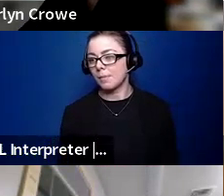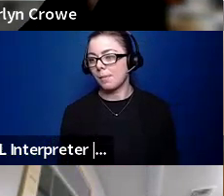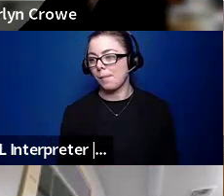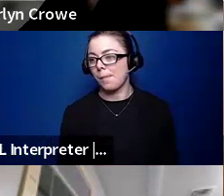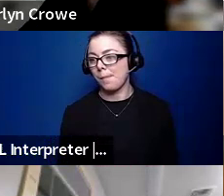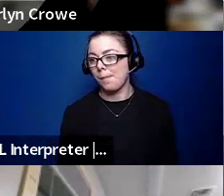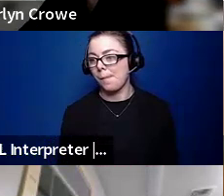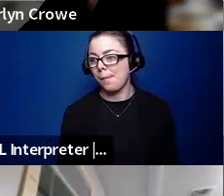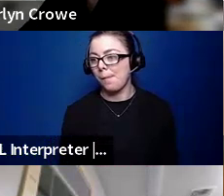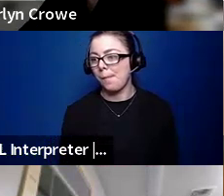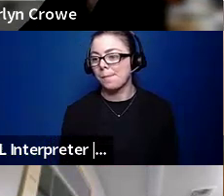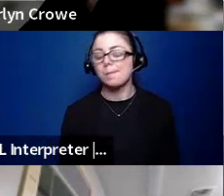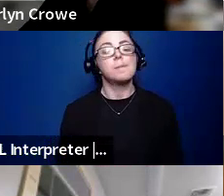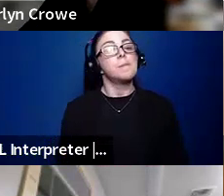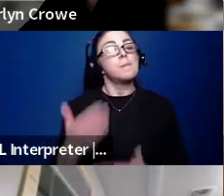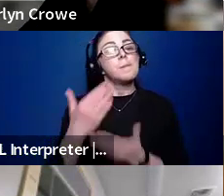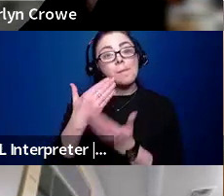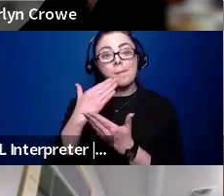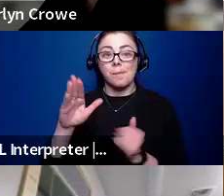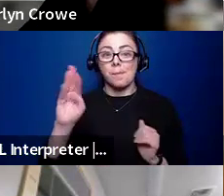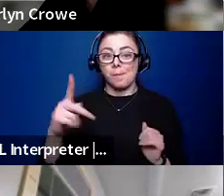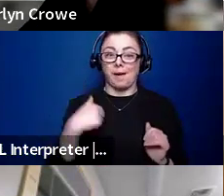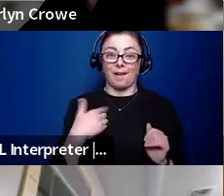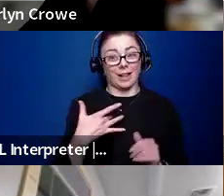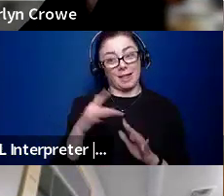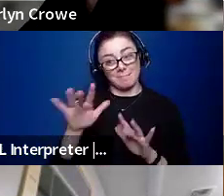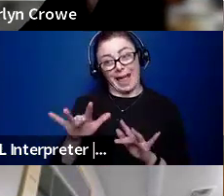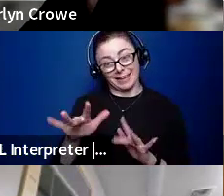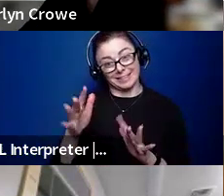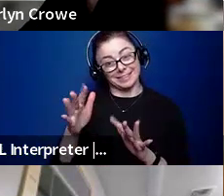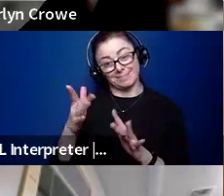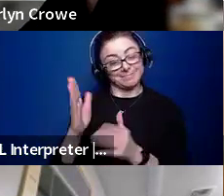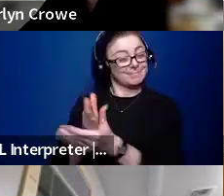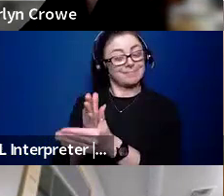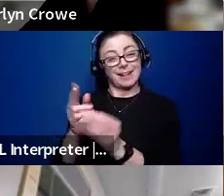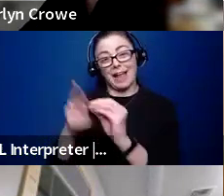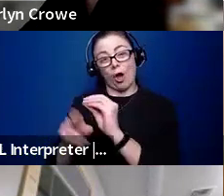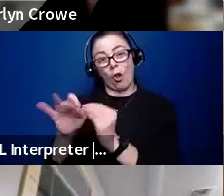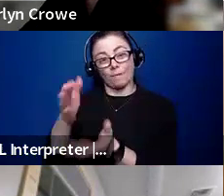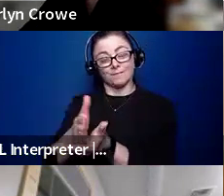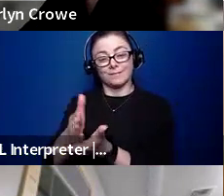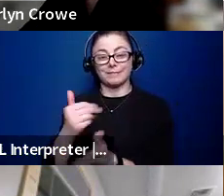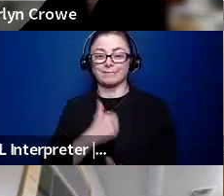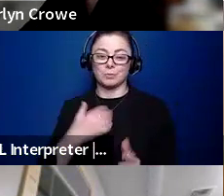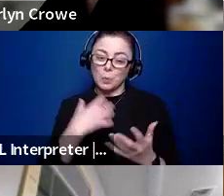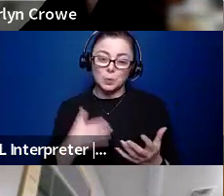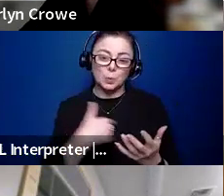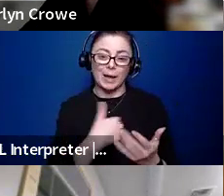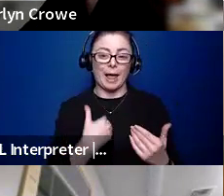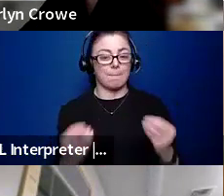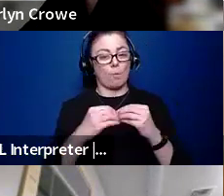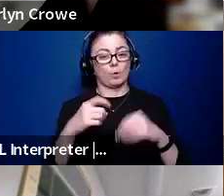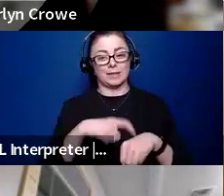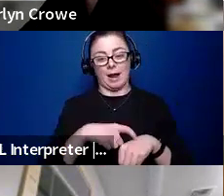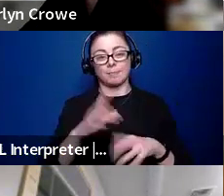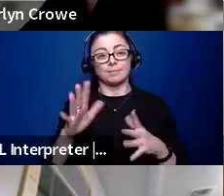Thank you so much, Mark. I feel bad that you got cut off. I wish we had more time for everybody. Up next was supposed